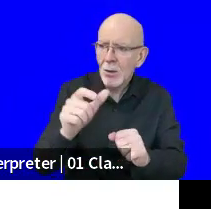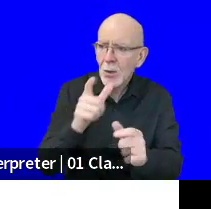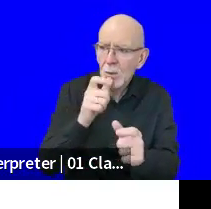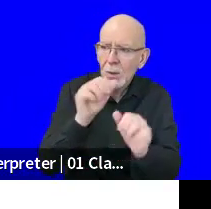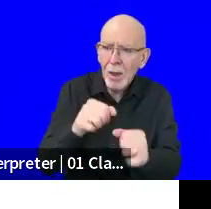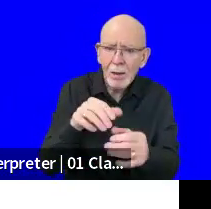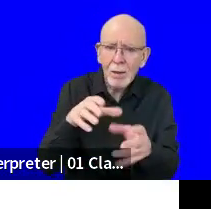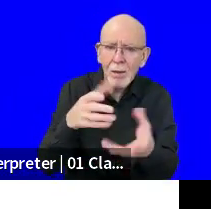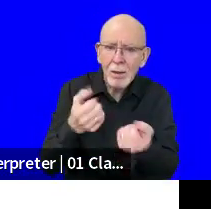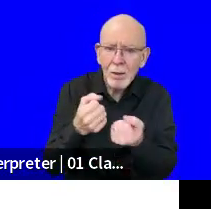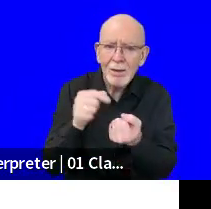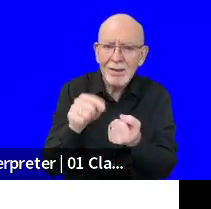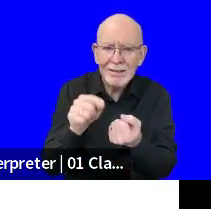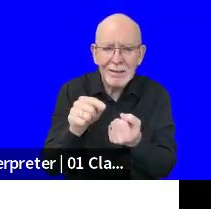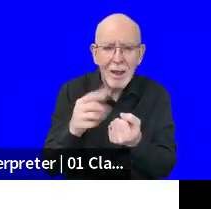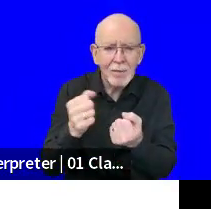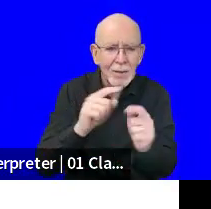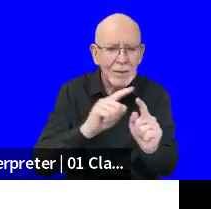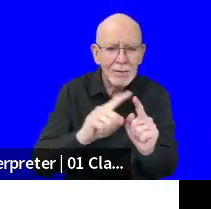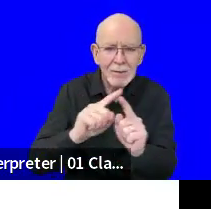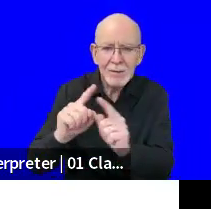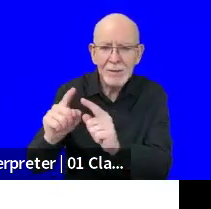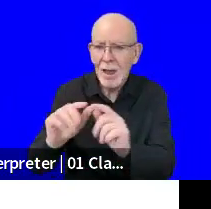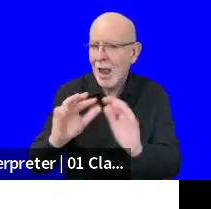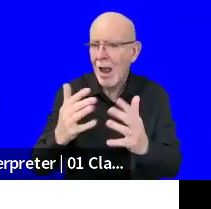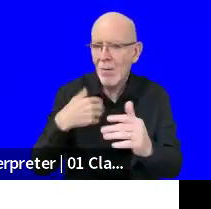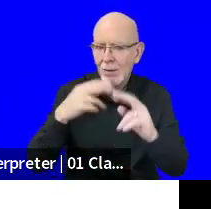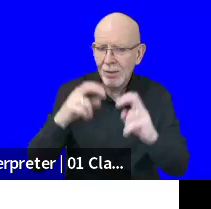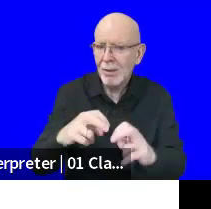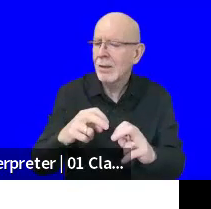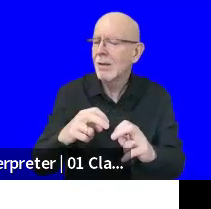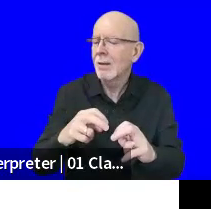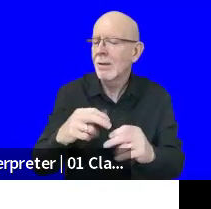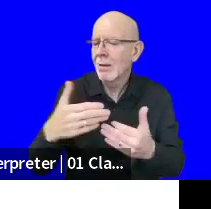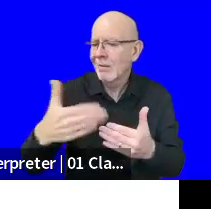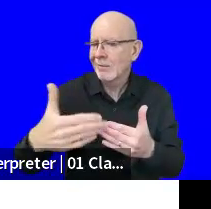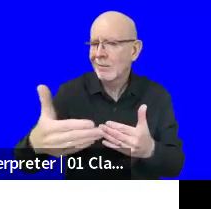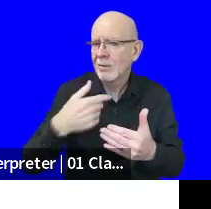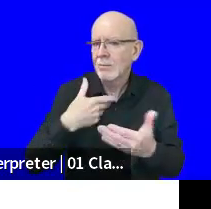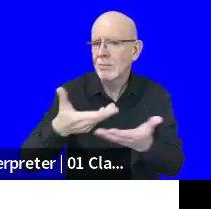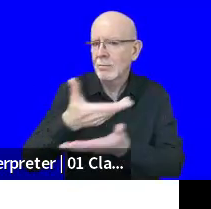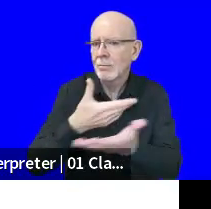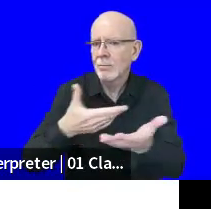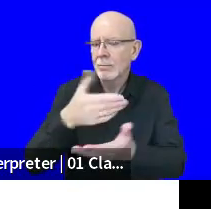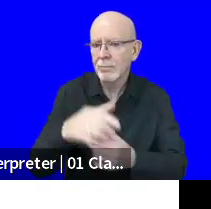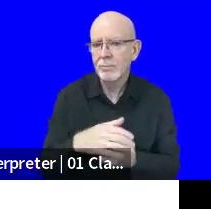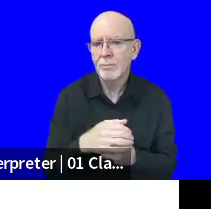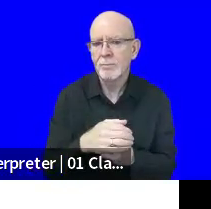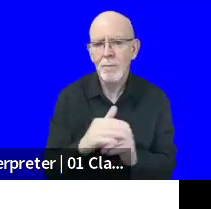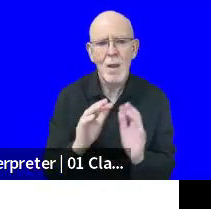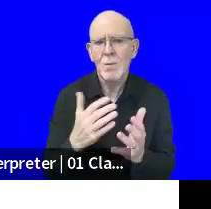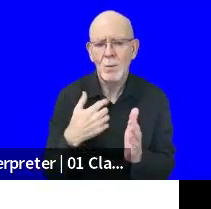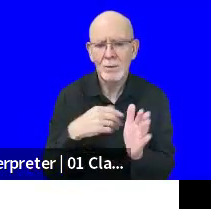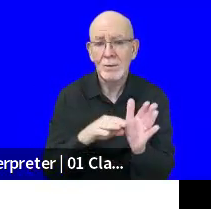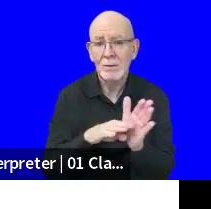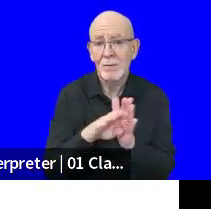in this webinar. How do we develop a combination of cash, concessions, tax credits, service